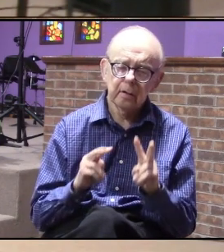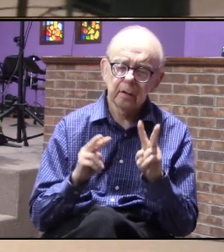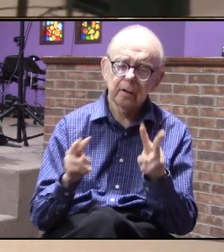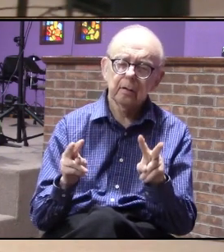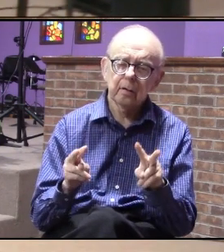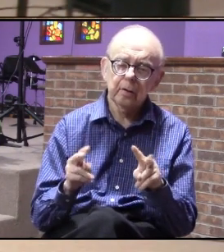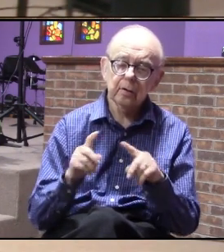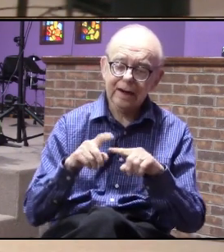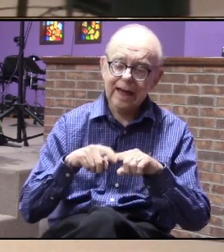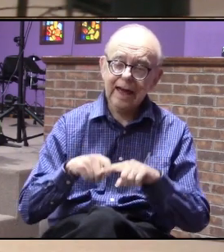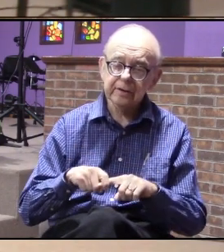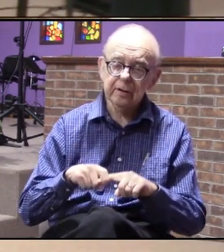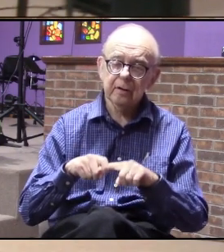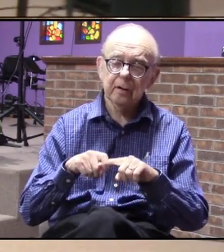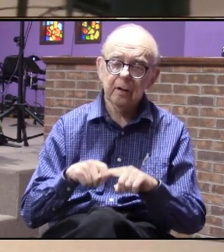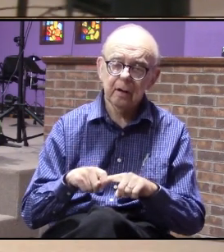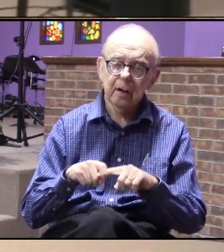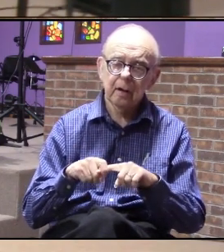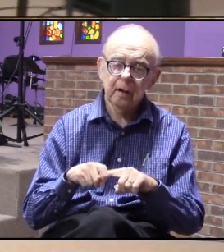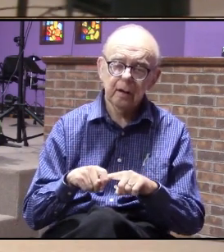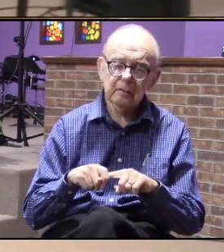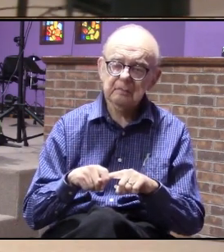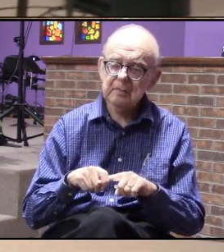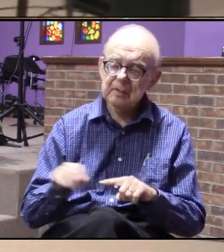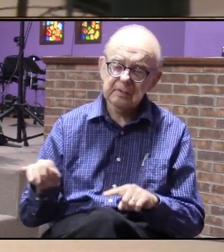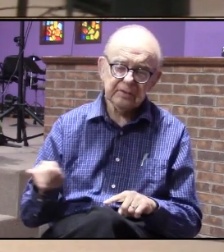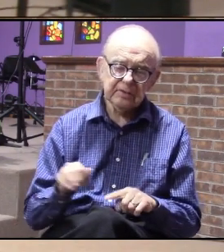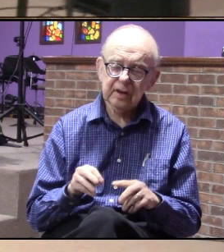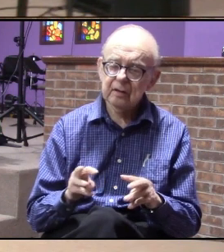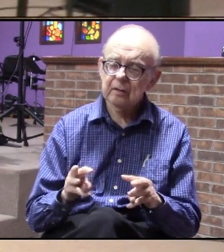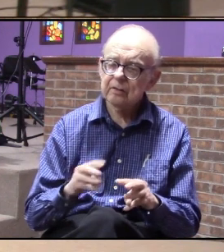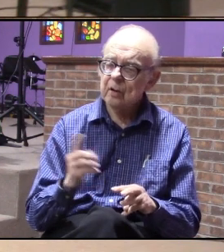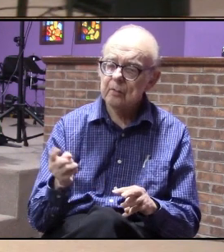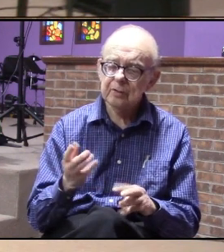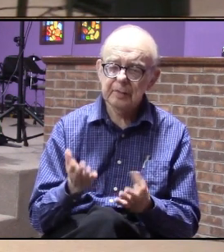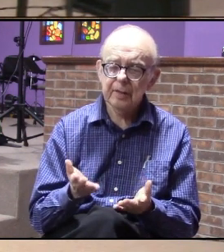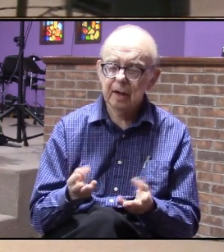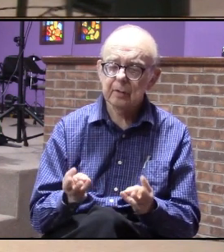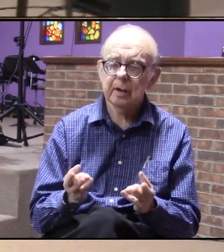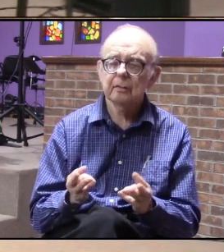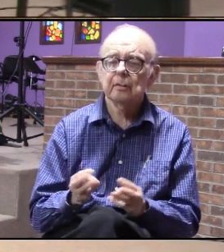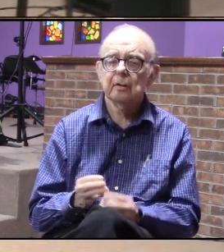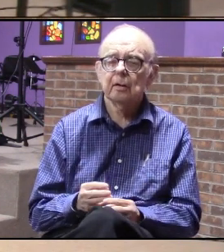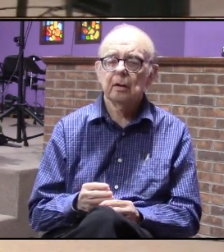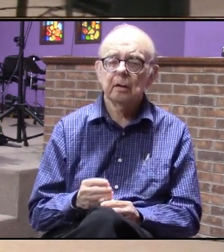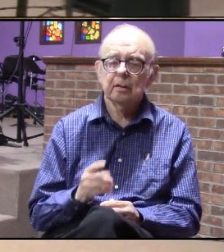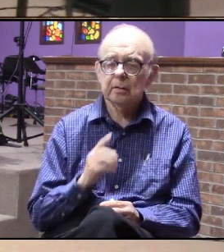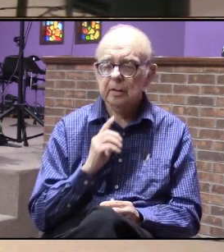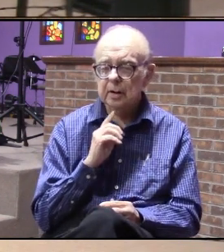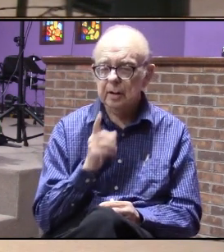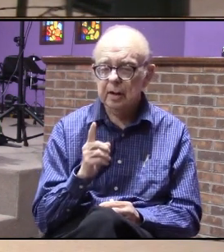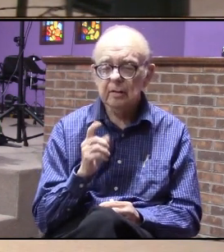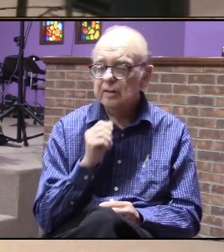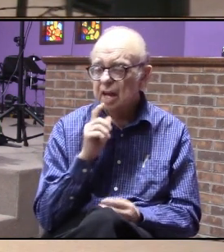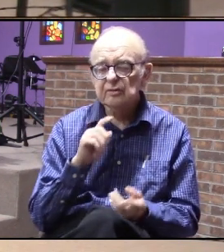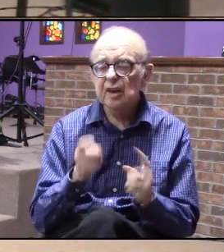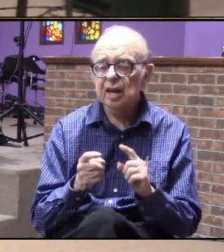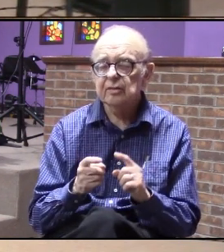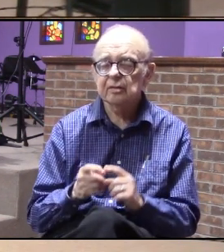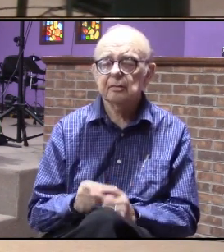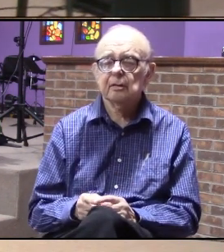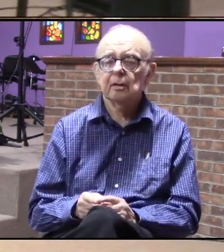an anchor, it's been about the same way that it's always been. It really hasn't changed.